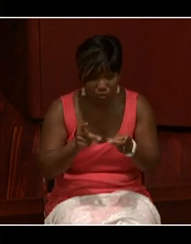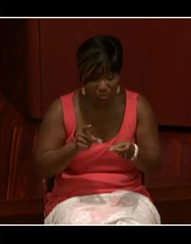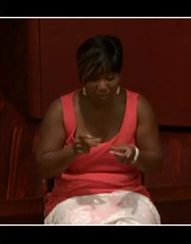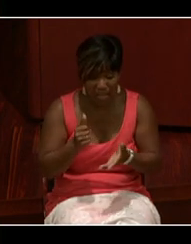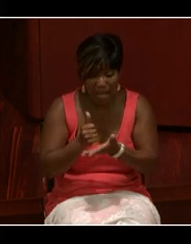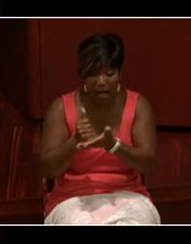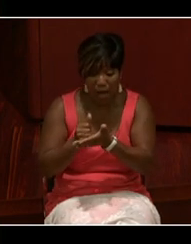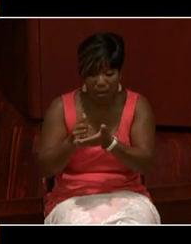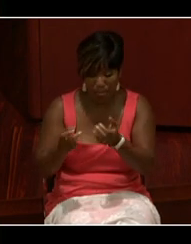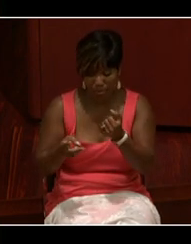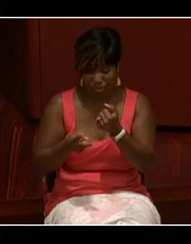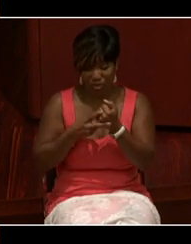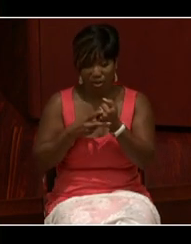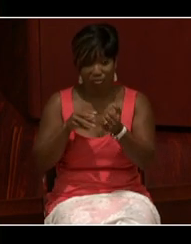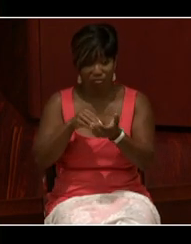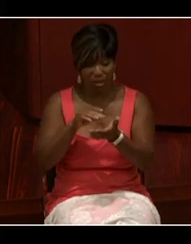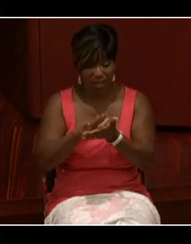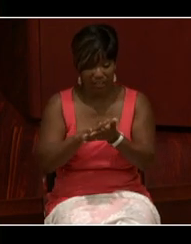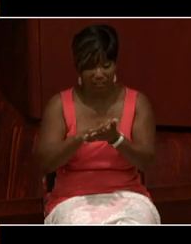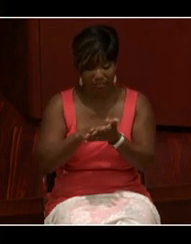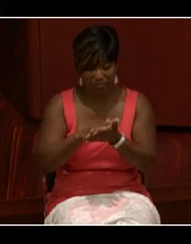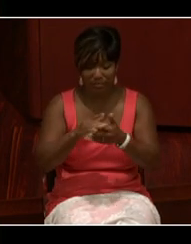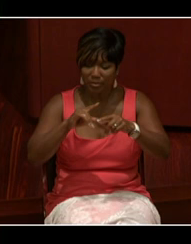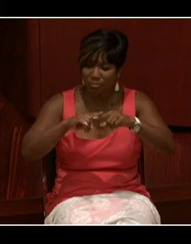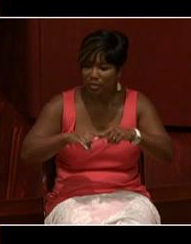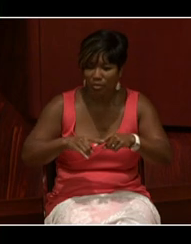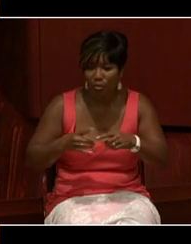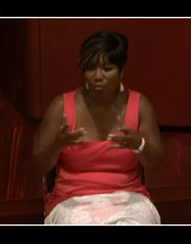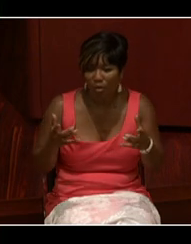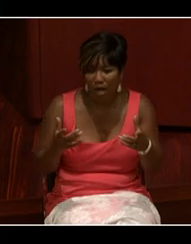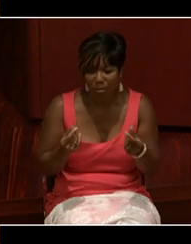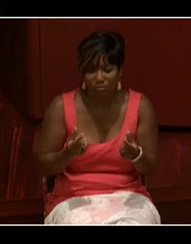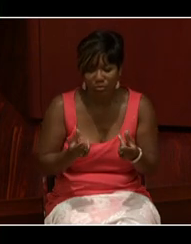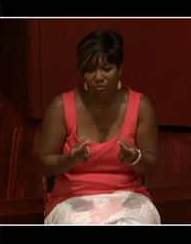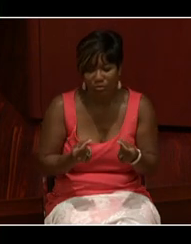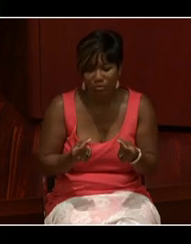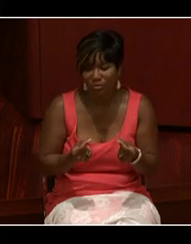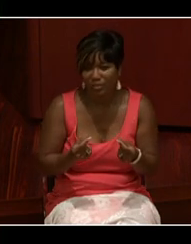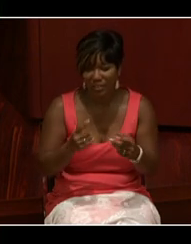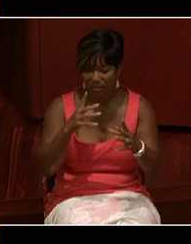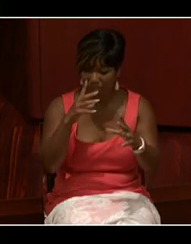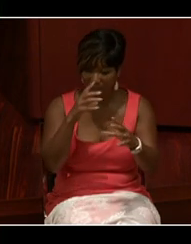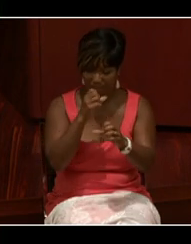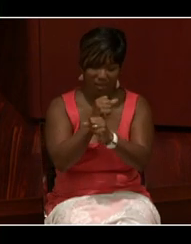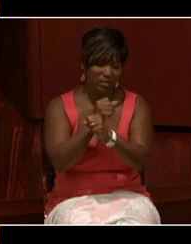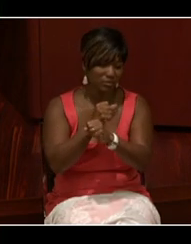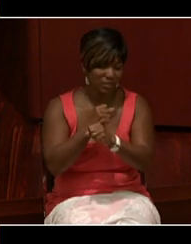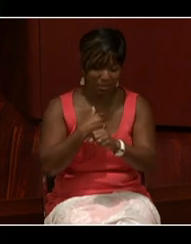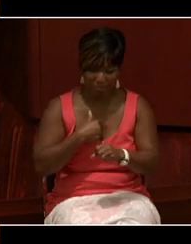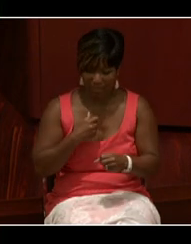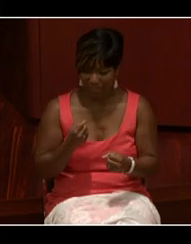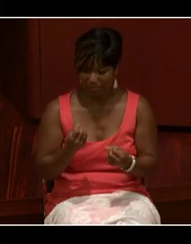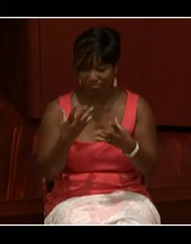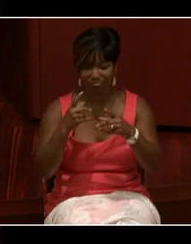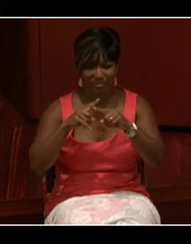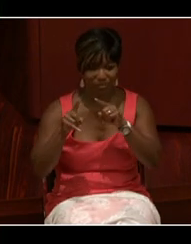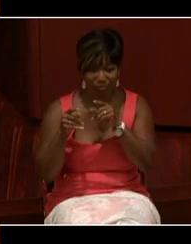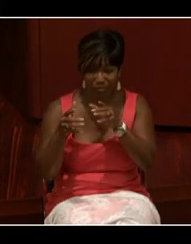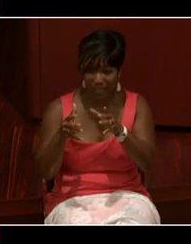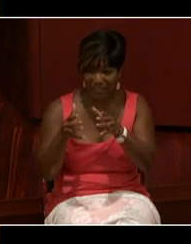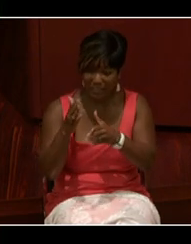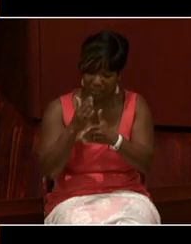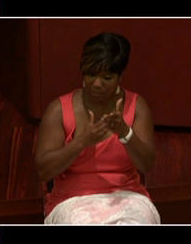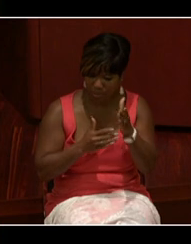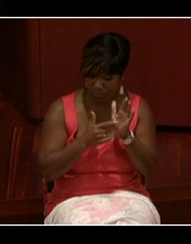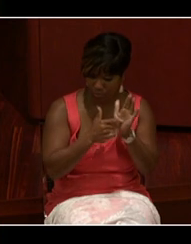preserve records. Depending on what I'm working with, they can fascinate me or catch my interest in many different ways. Some